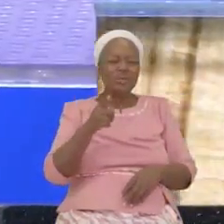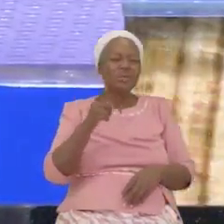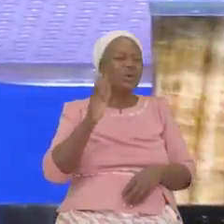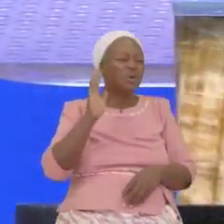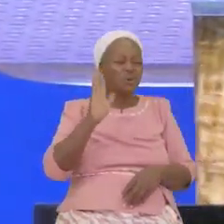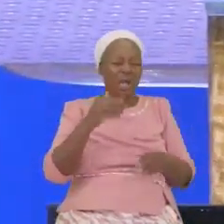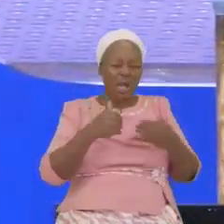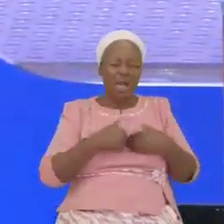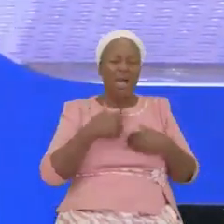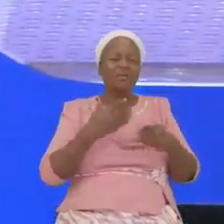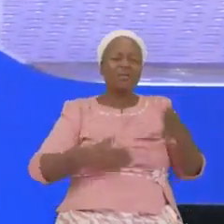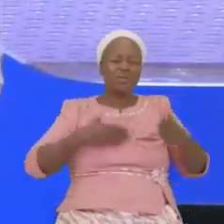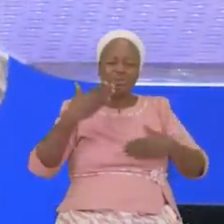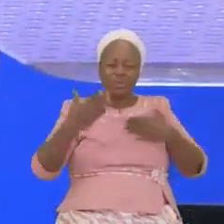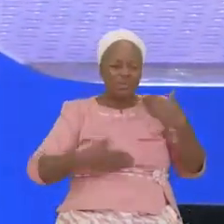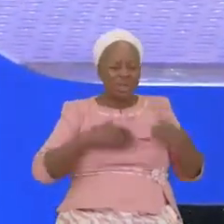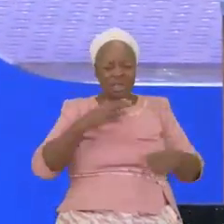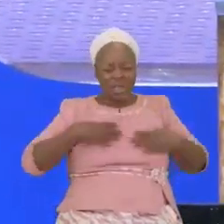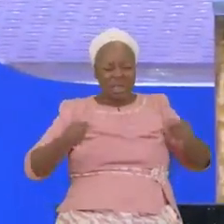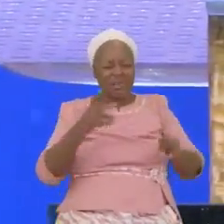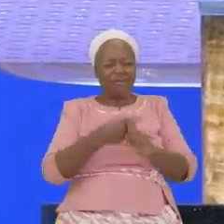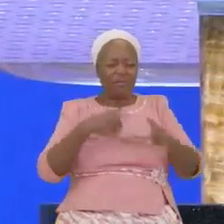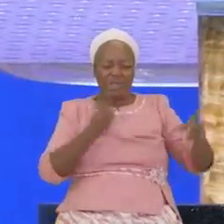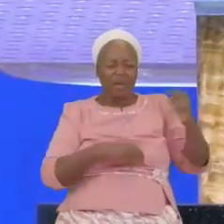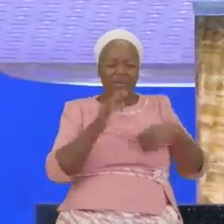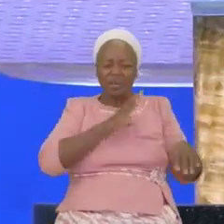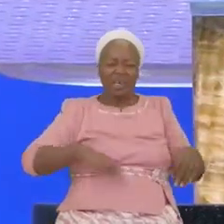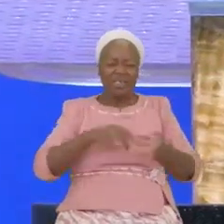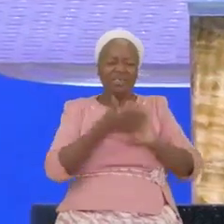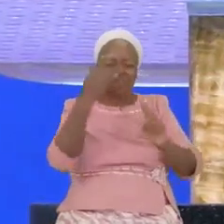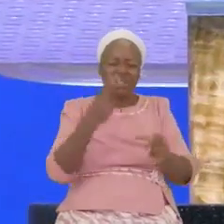the stripes of Christ in Jesus' name.